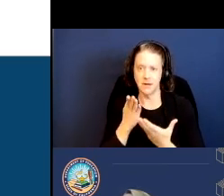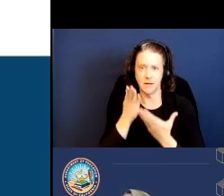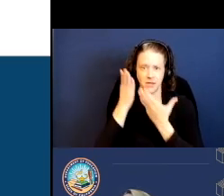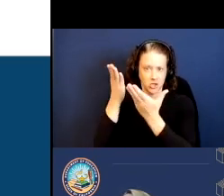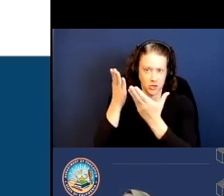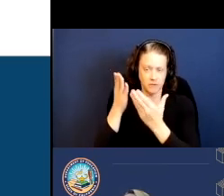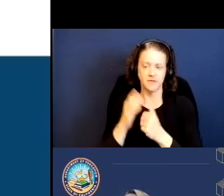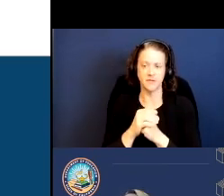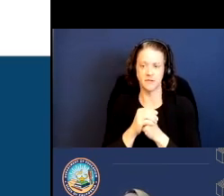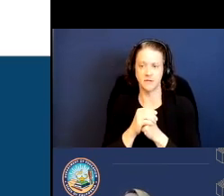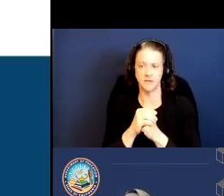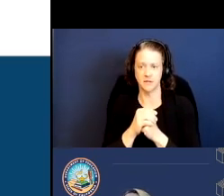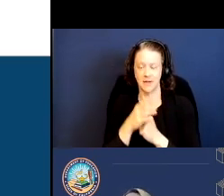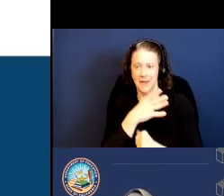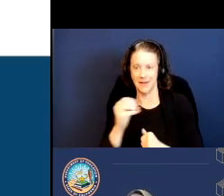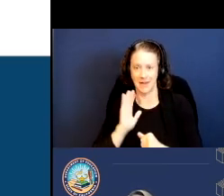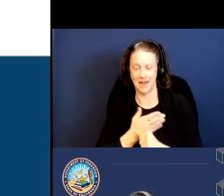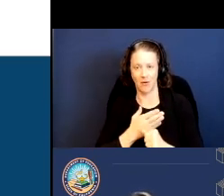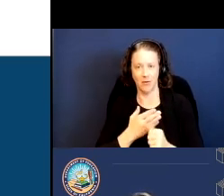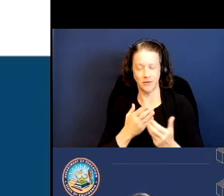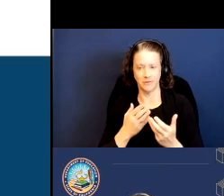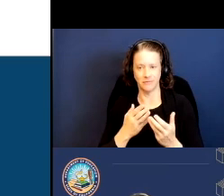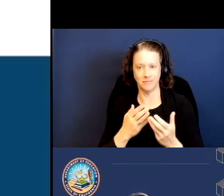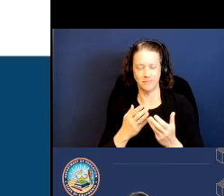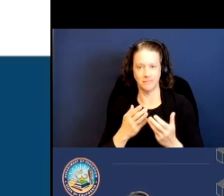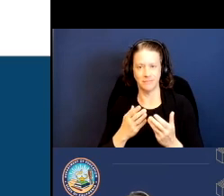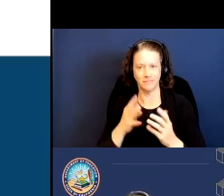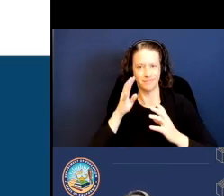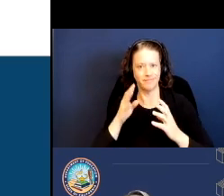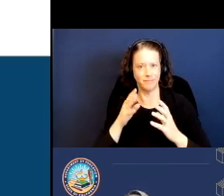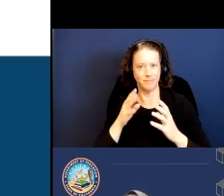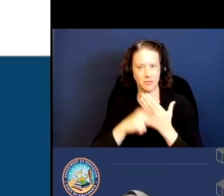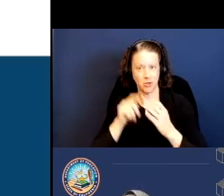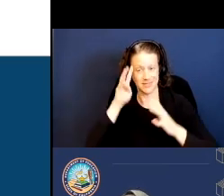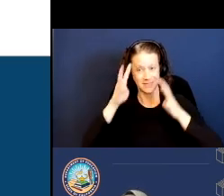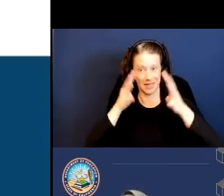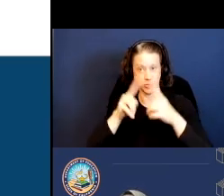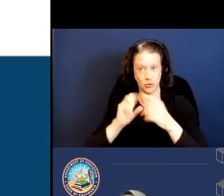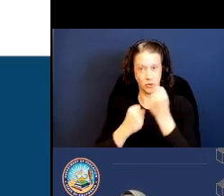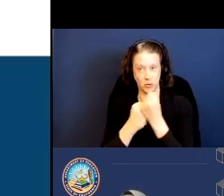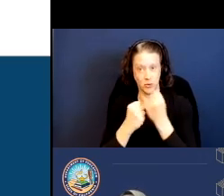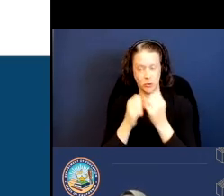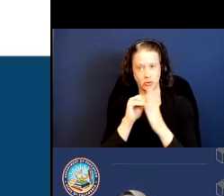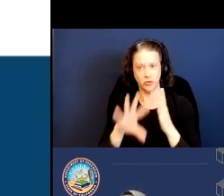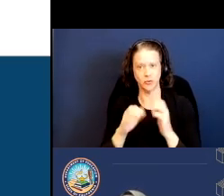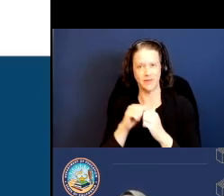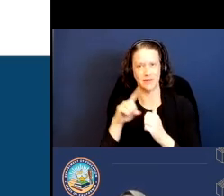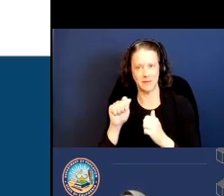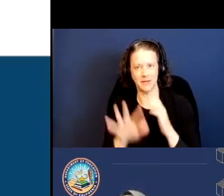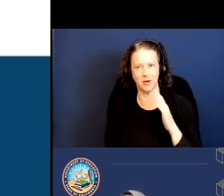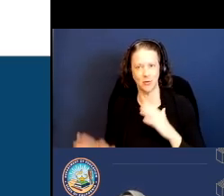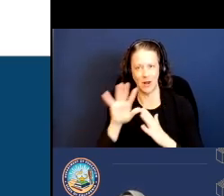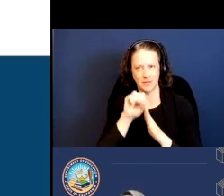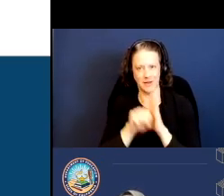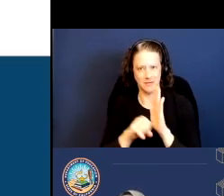will, and certainly are designed to support students with disabilities across the state as well.